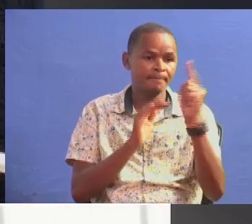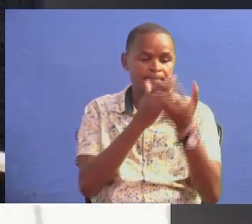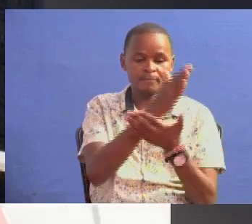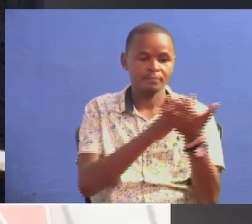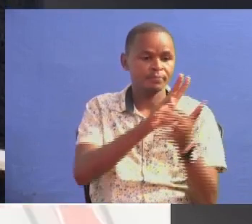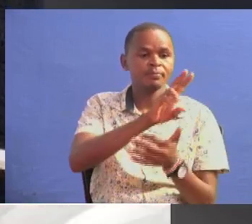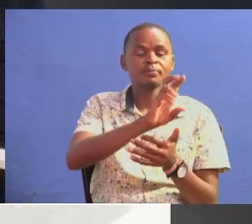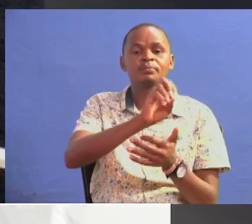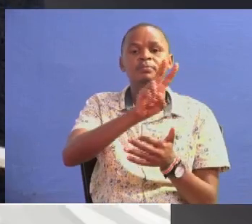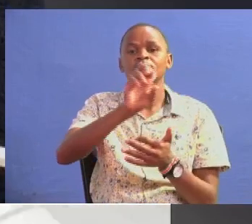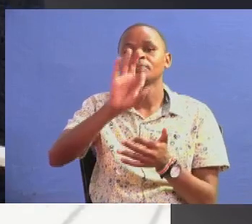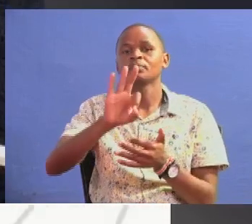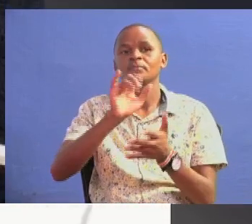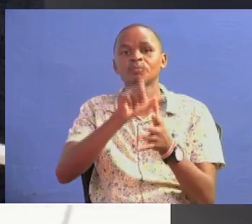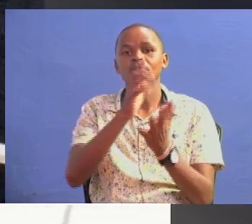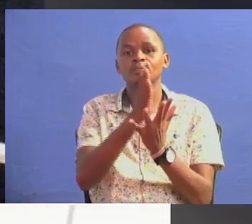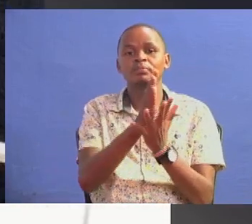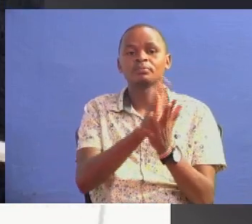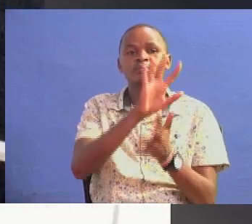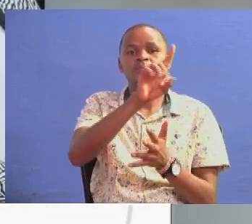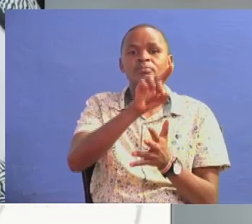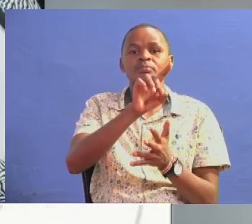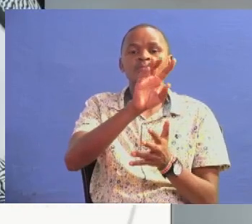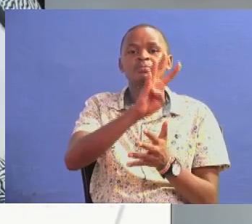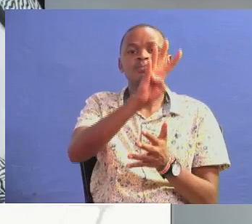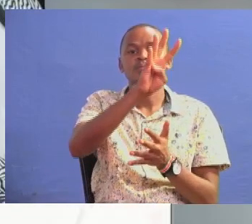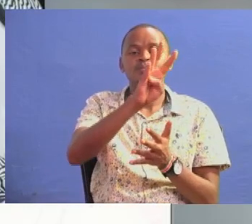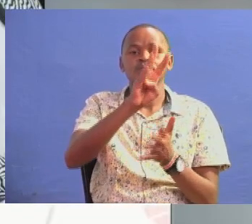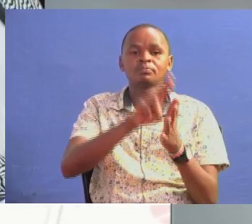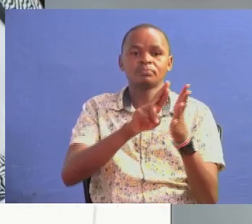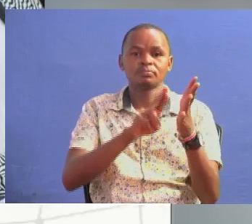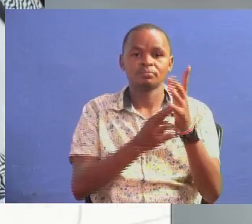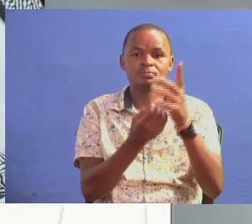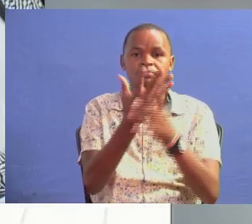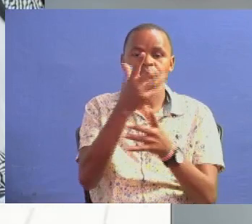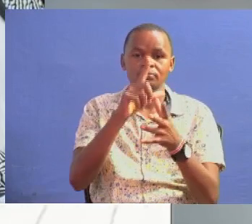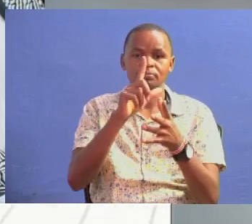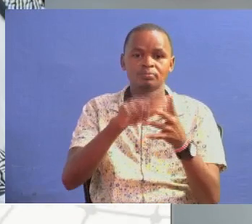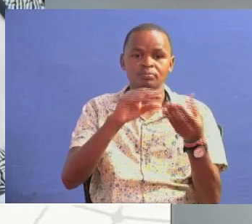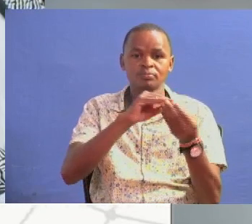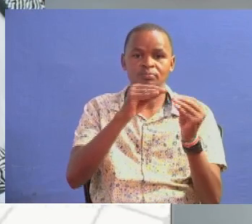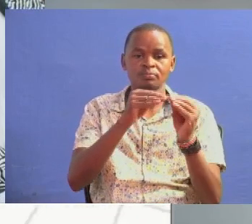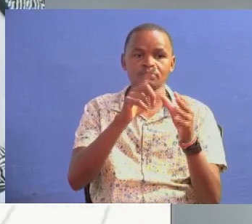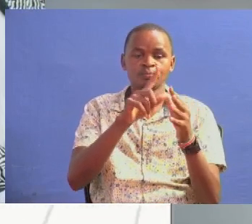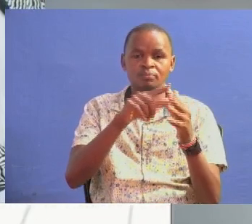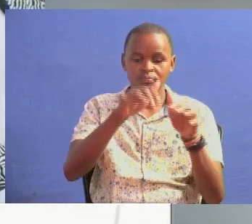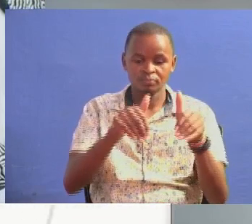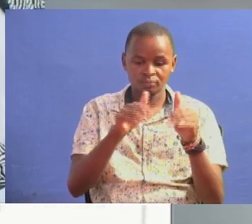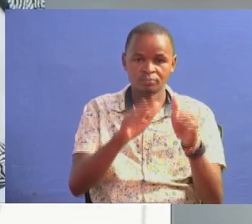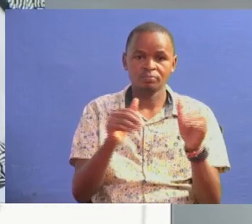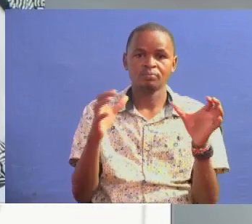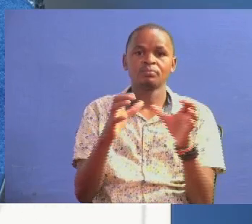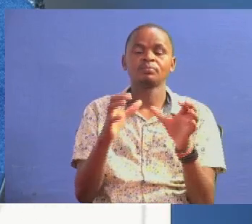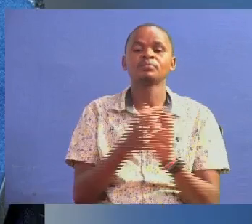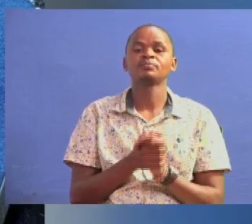of 2023, that averaged 5.4%, a record of growth that has been greatly attributed to the agricultural